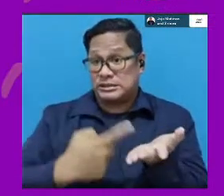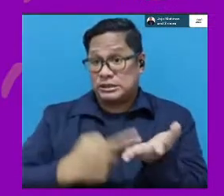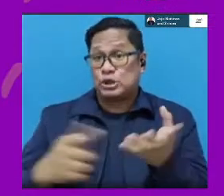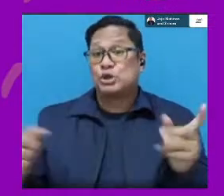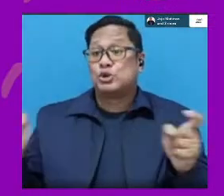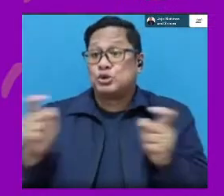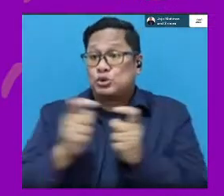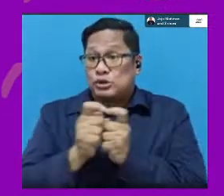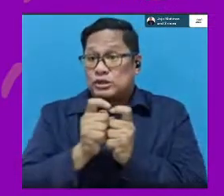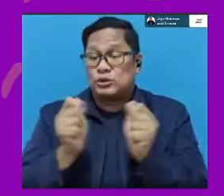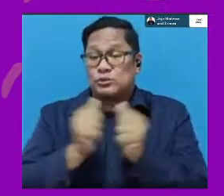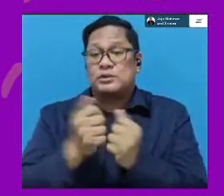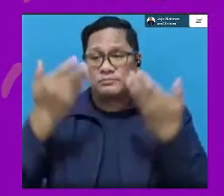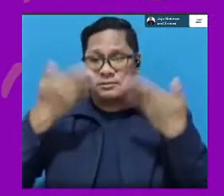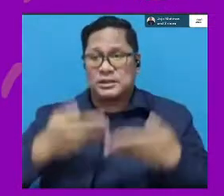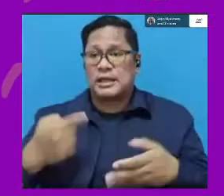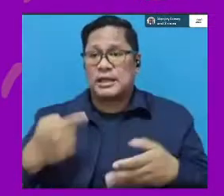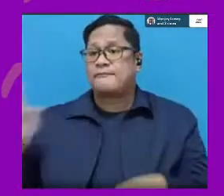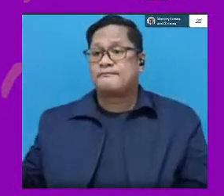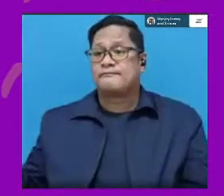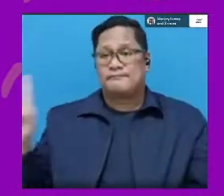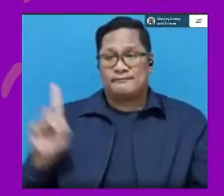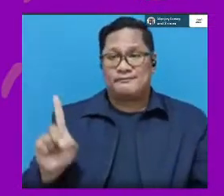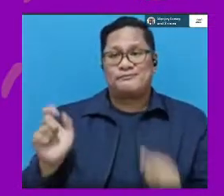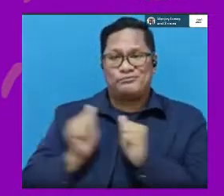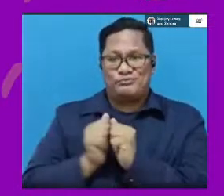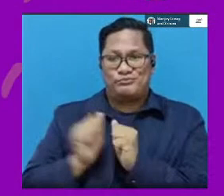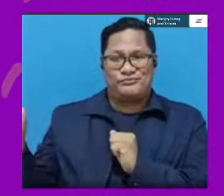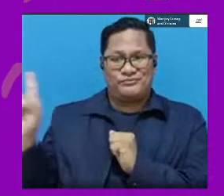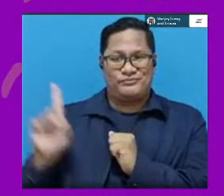today. I have brought a